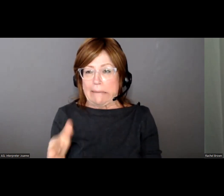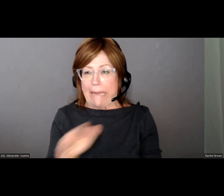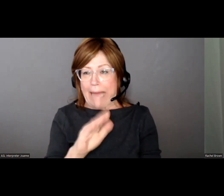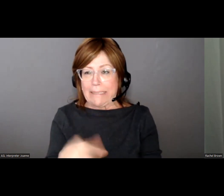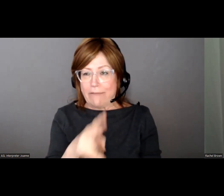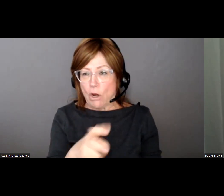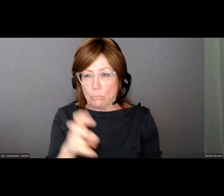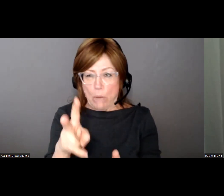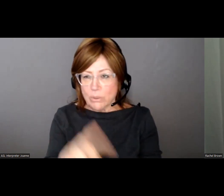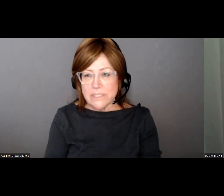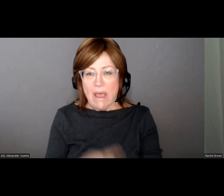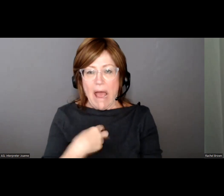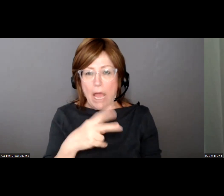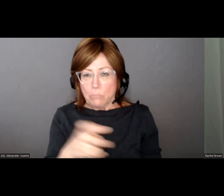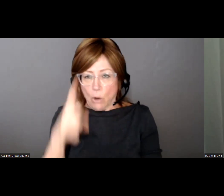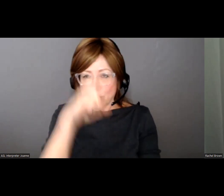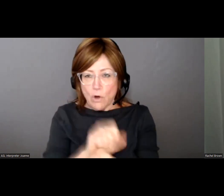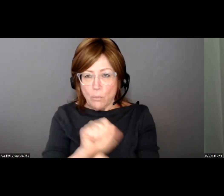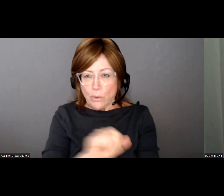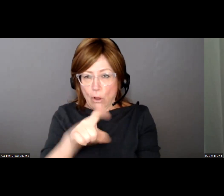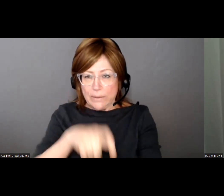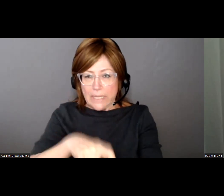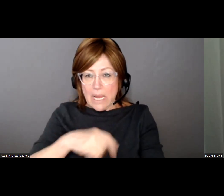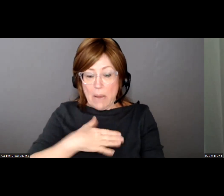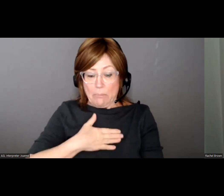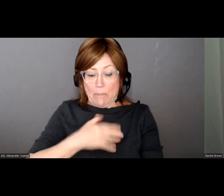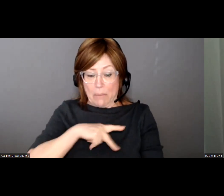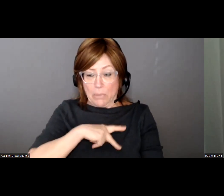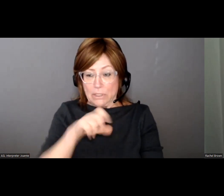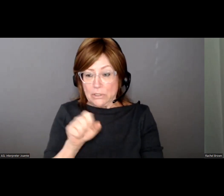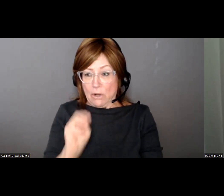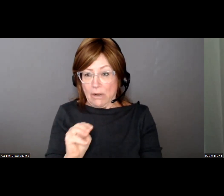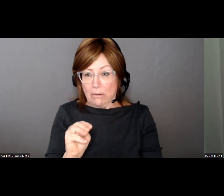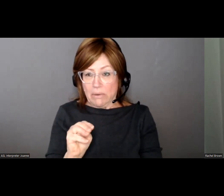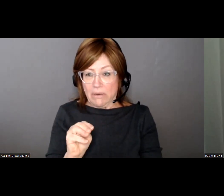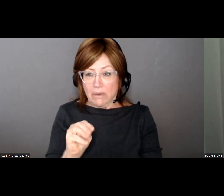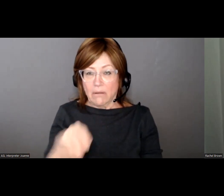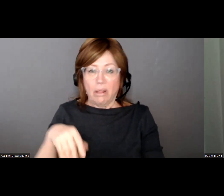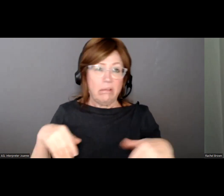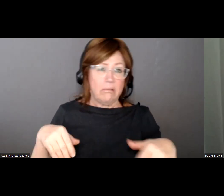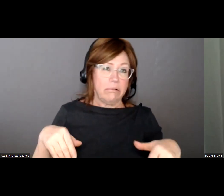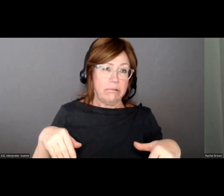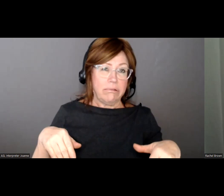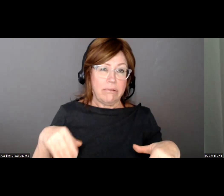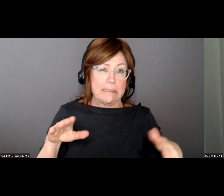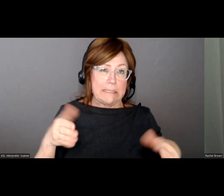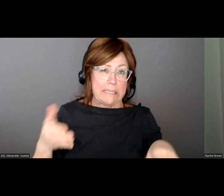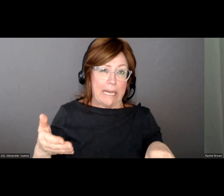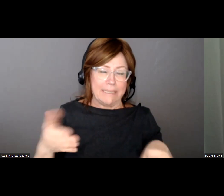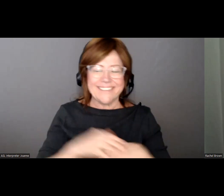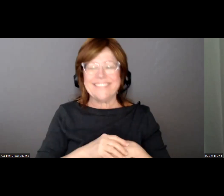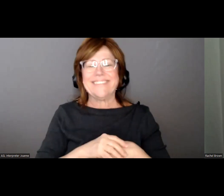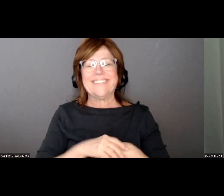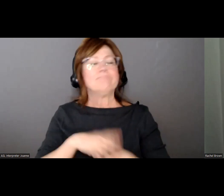it for work all of the time. So my personal social media is sort of stagnant and dead in the water, which I'm fine with. But